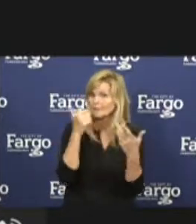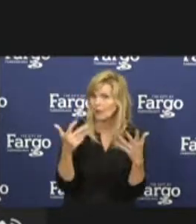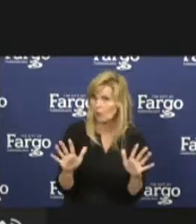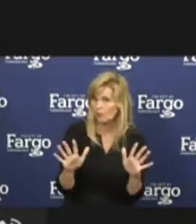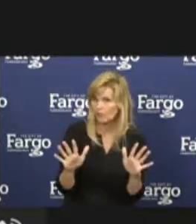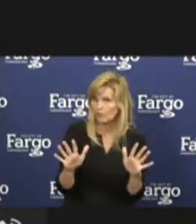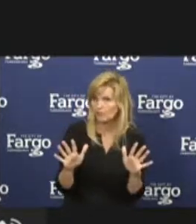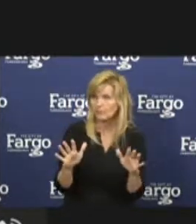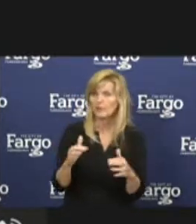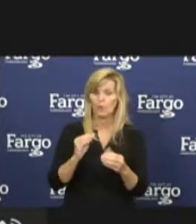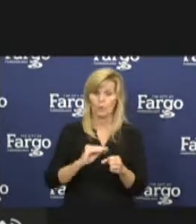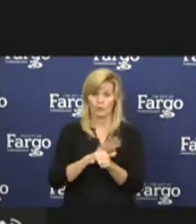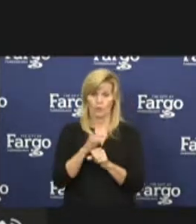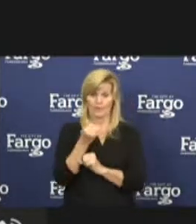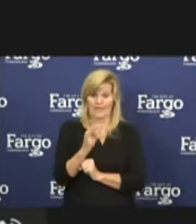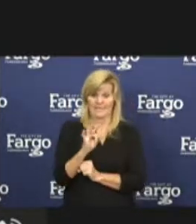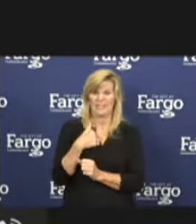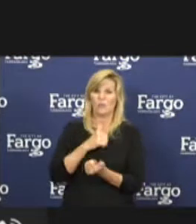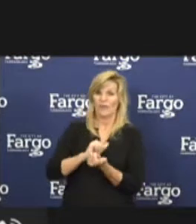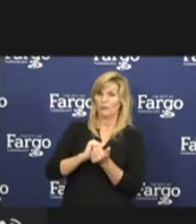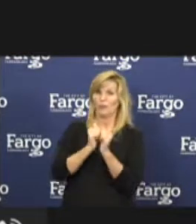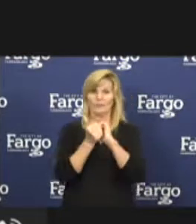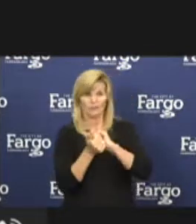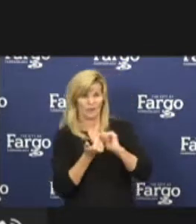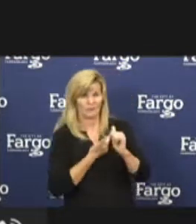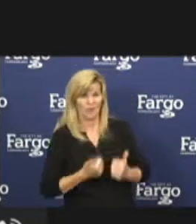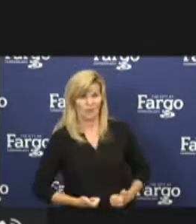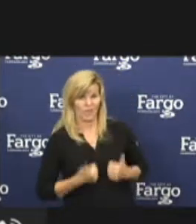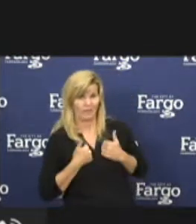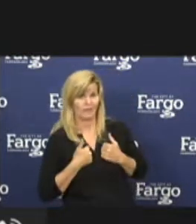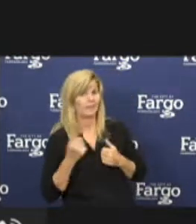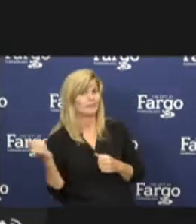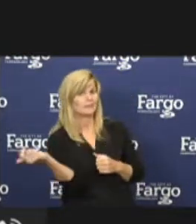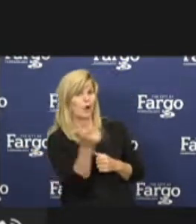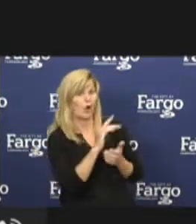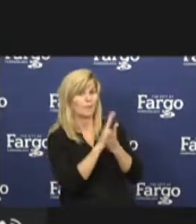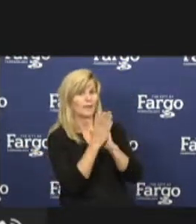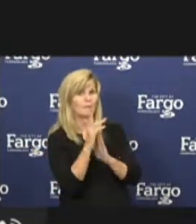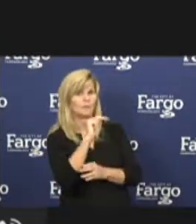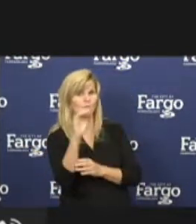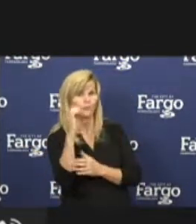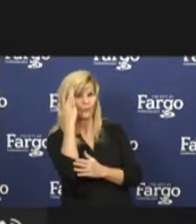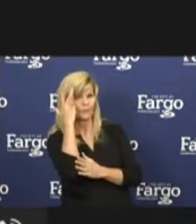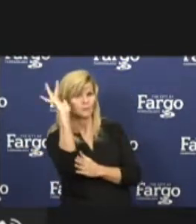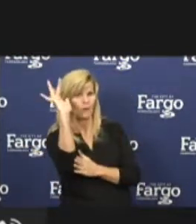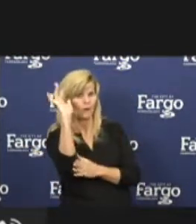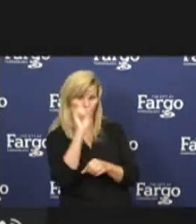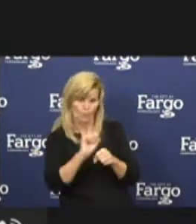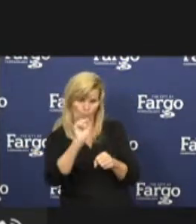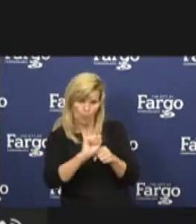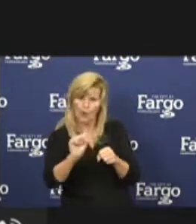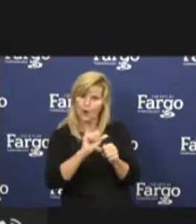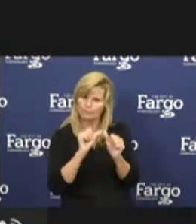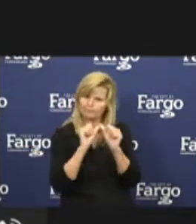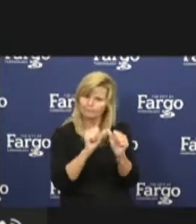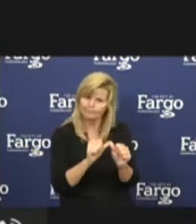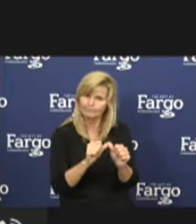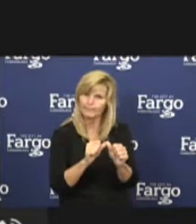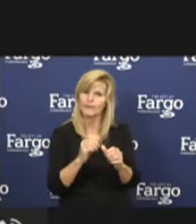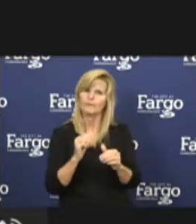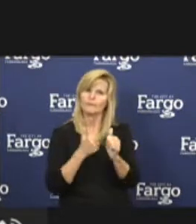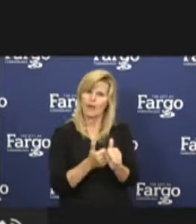adjust to life with COVID-19, let's all be North Dakota smart. Let's remain diligent in our COVID-19